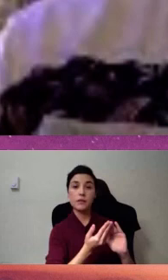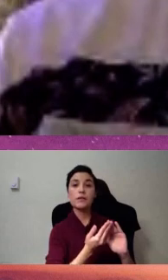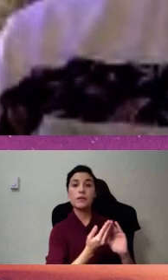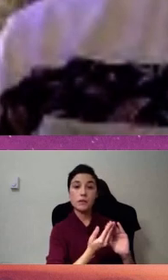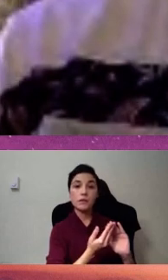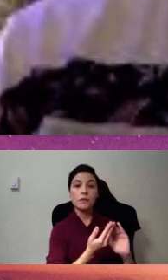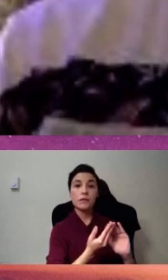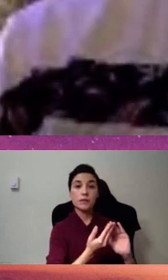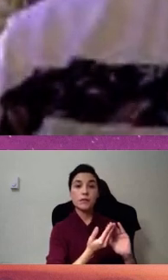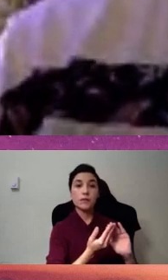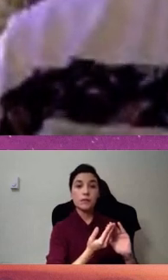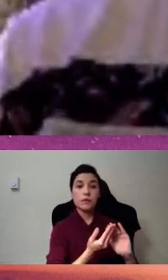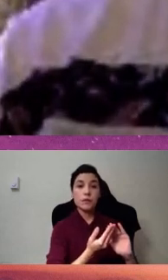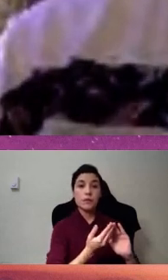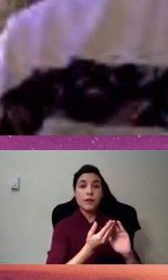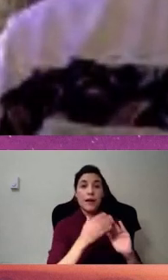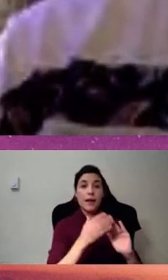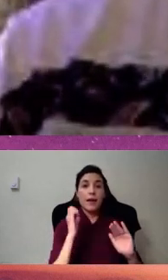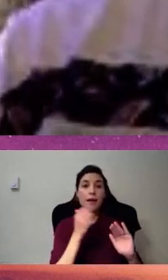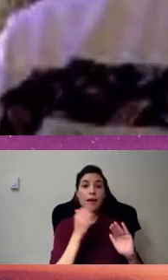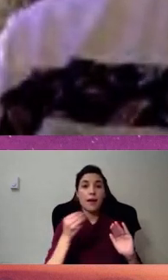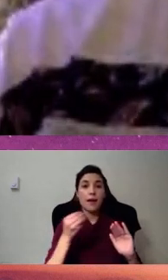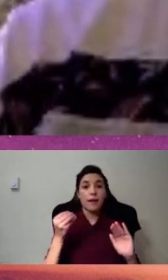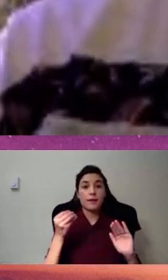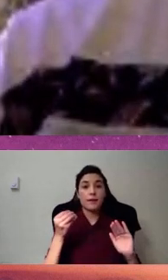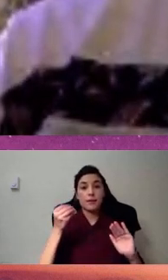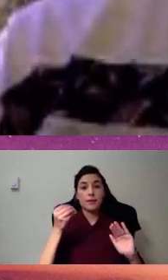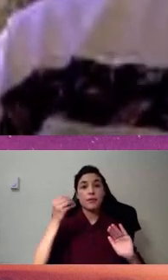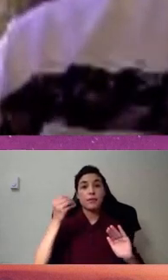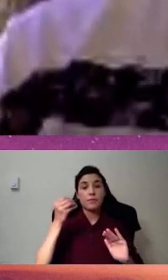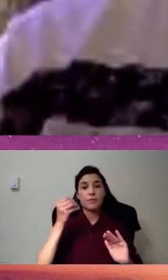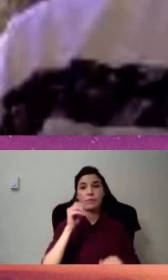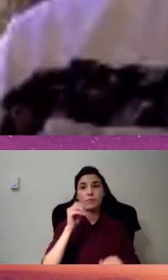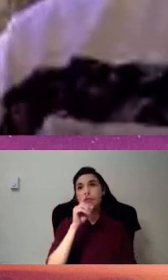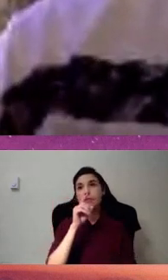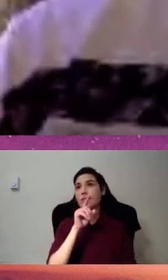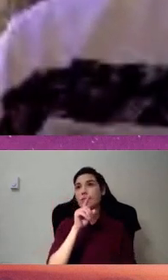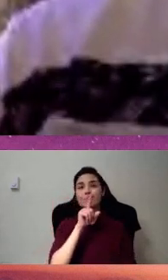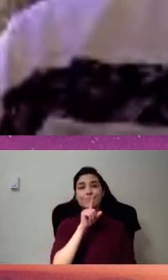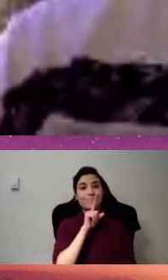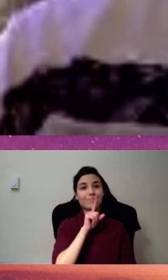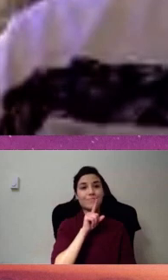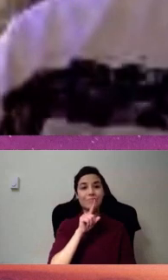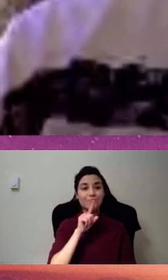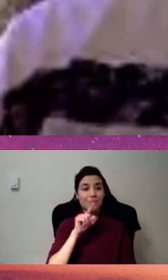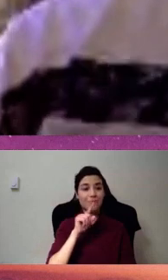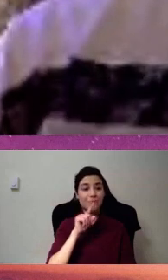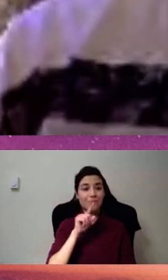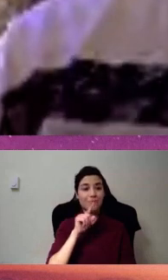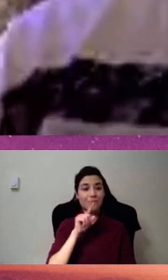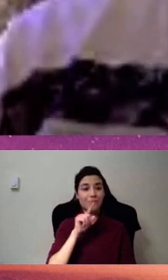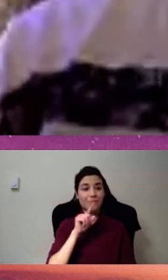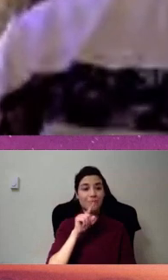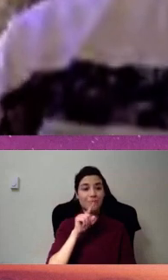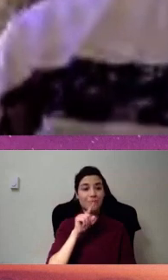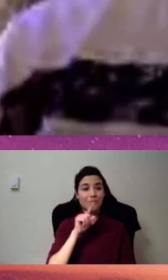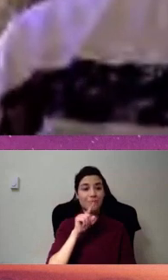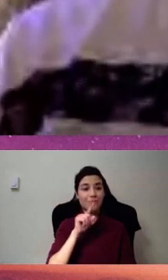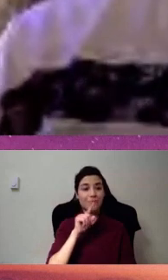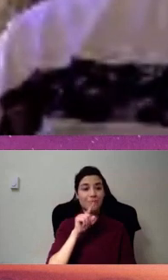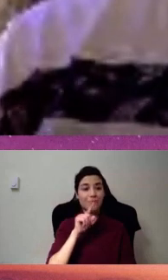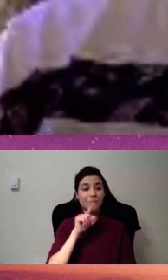full subscribing and admitting to decolonization in your personal lives, in your work